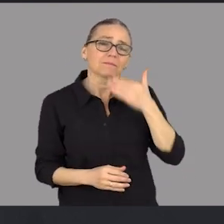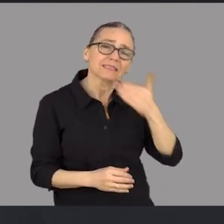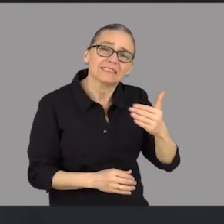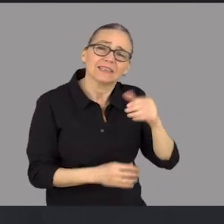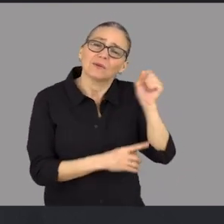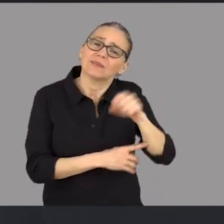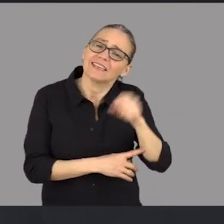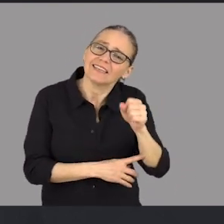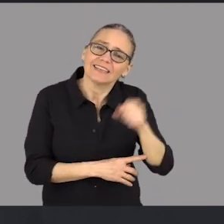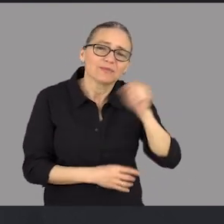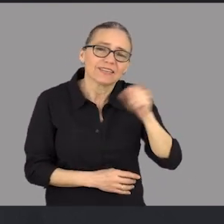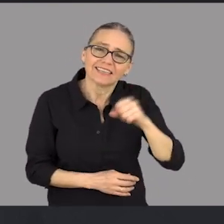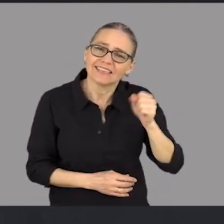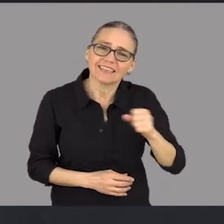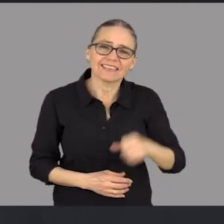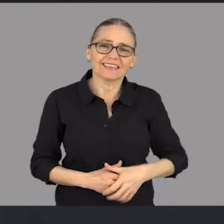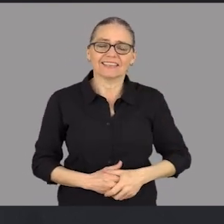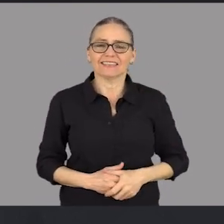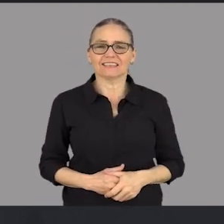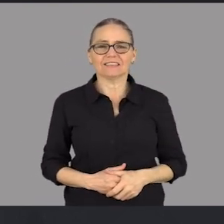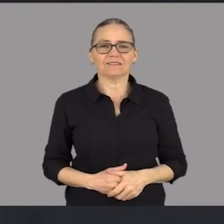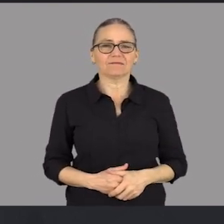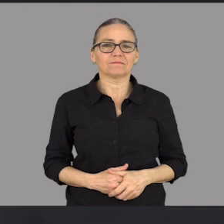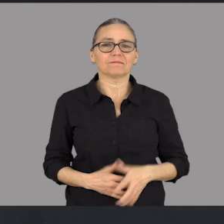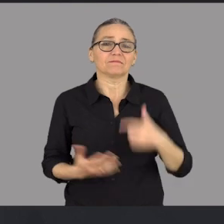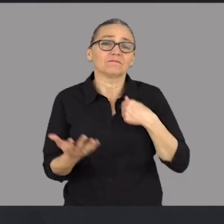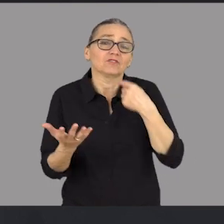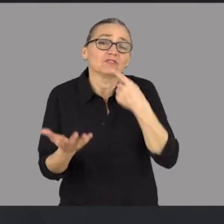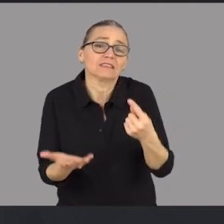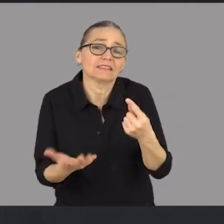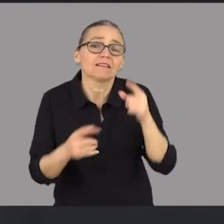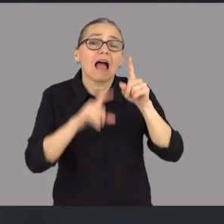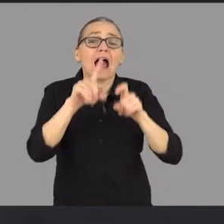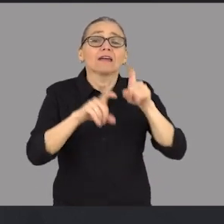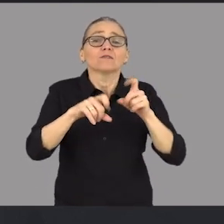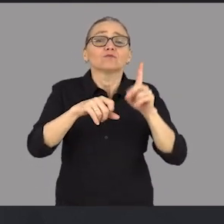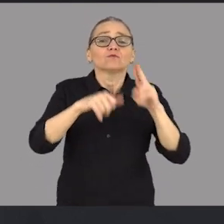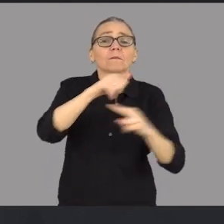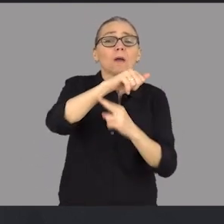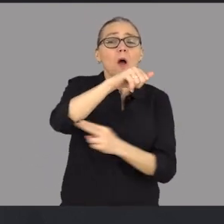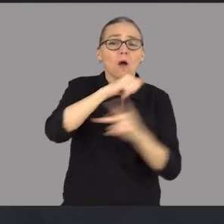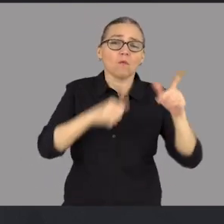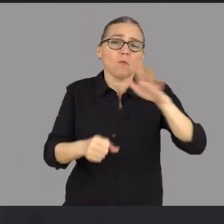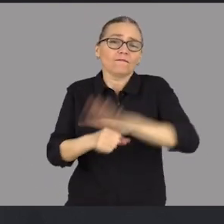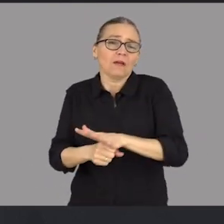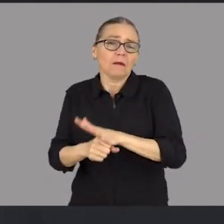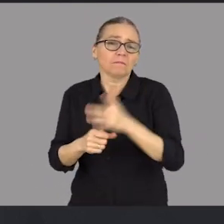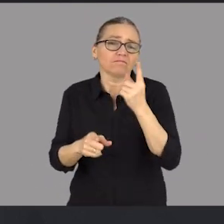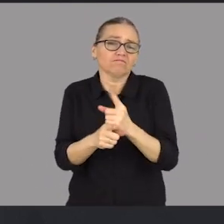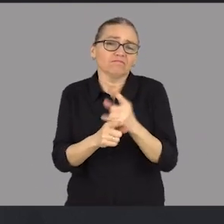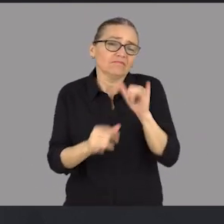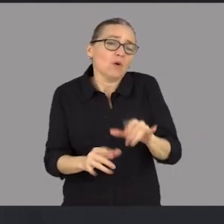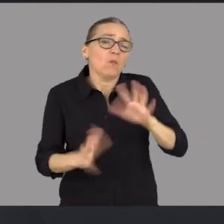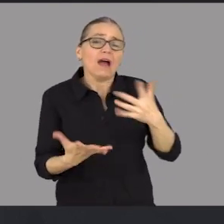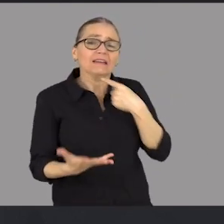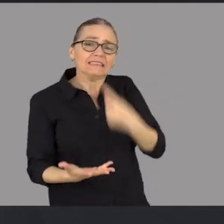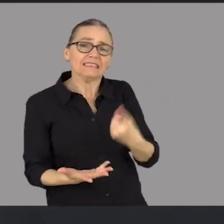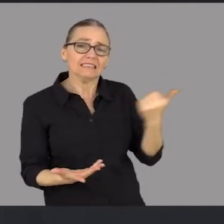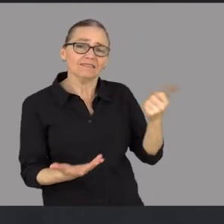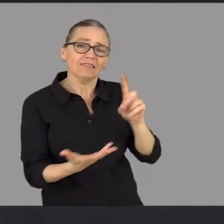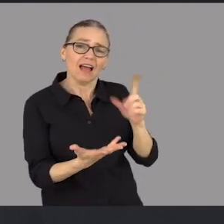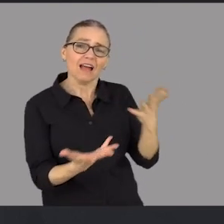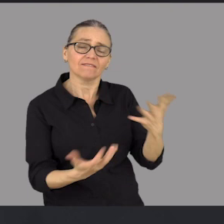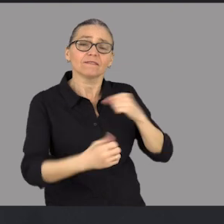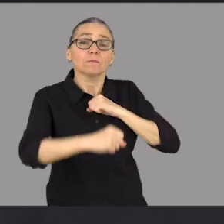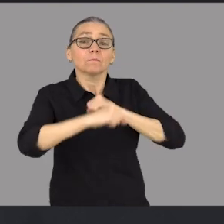way. Thanks, Dave. Yes. Yeah. And I would say that DuPont study backs it up exactly, Dave, what you're saying with